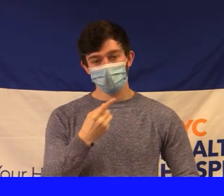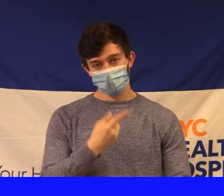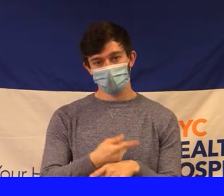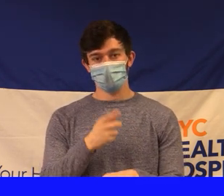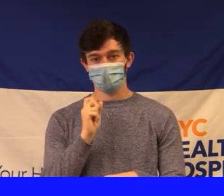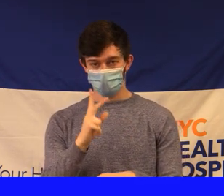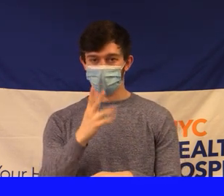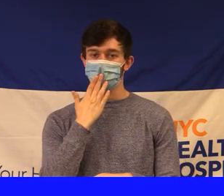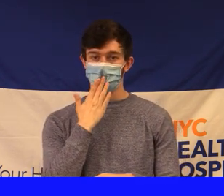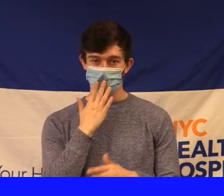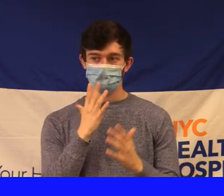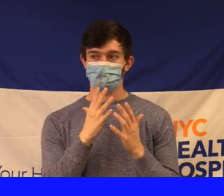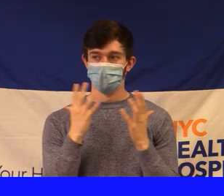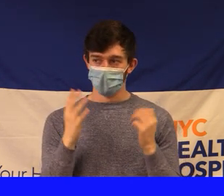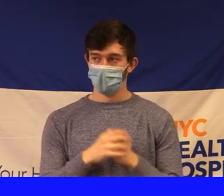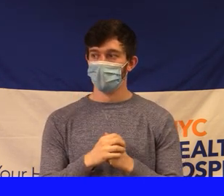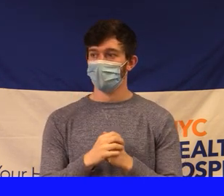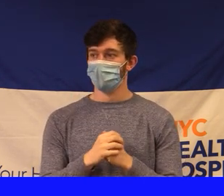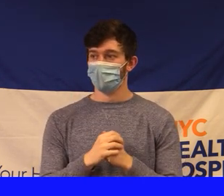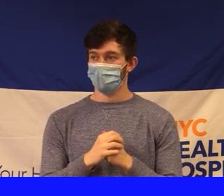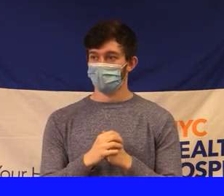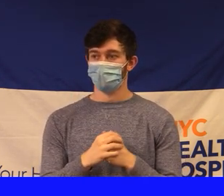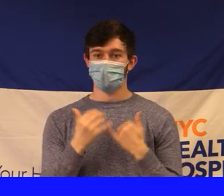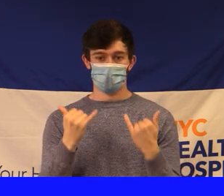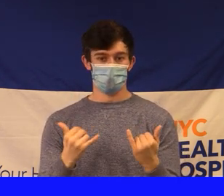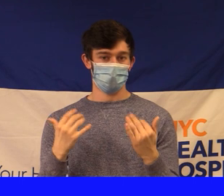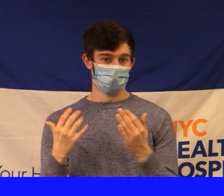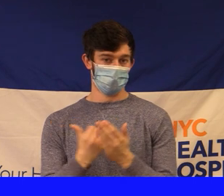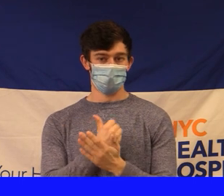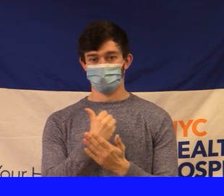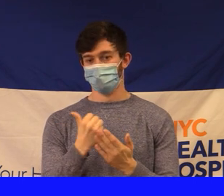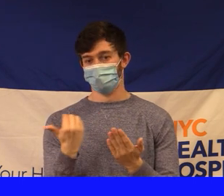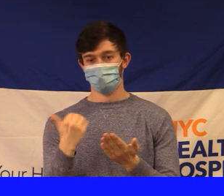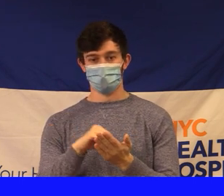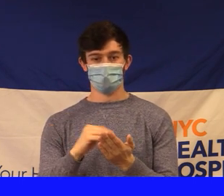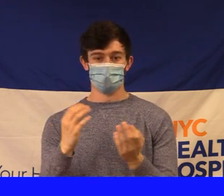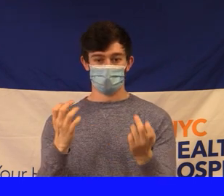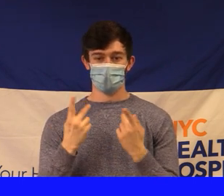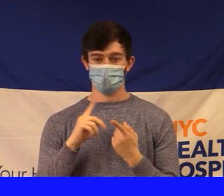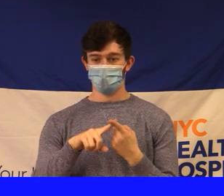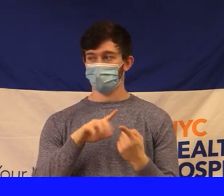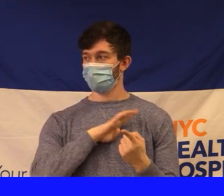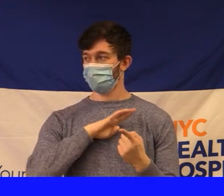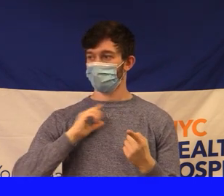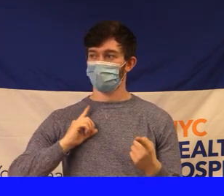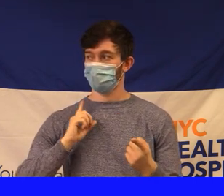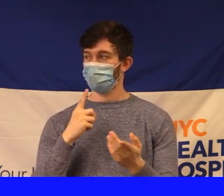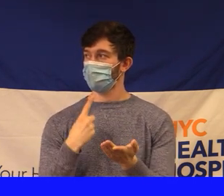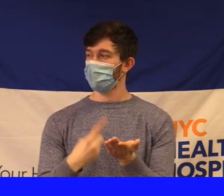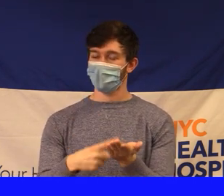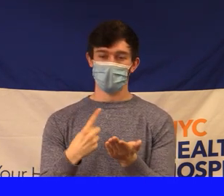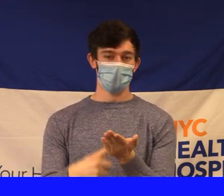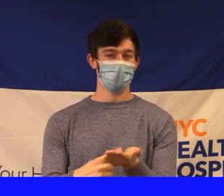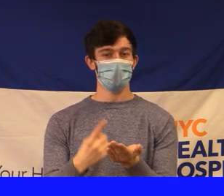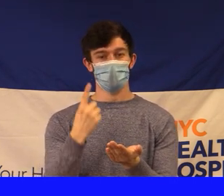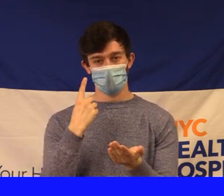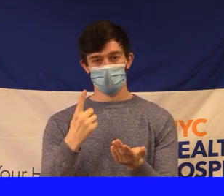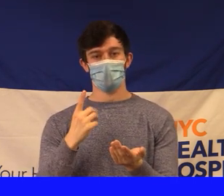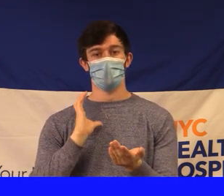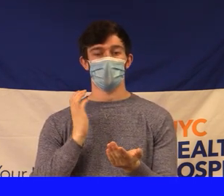is a chance to come back to the board and discuss one of our, I